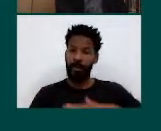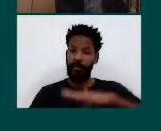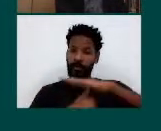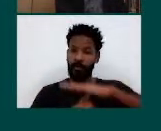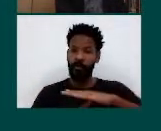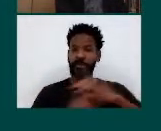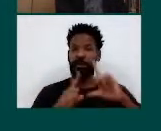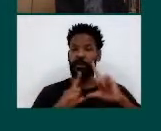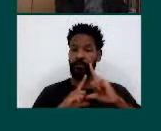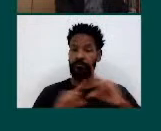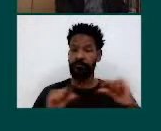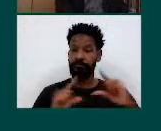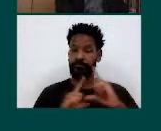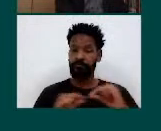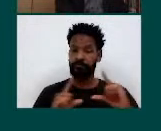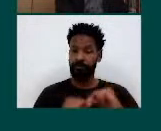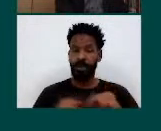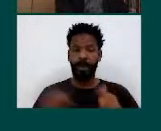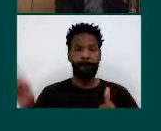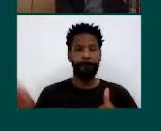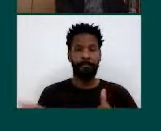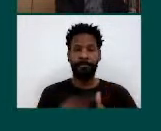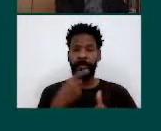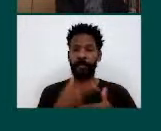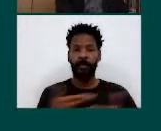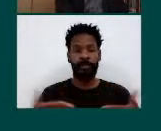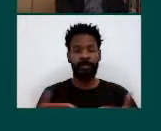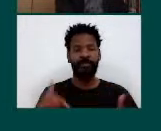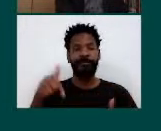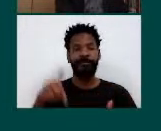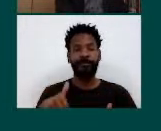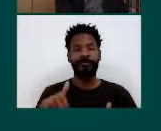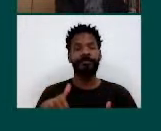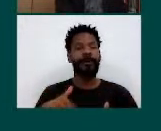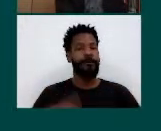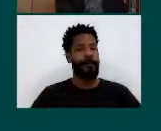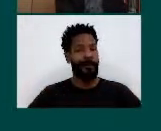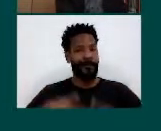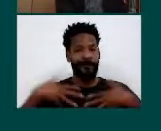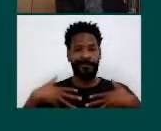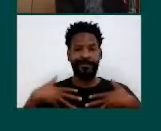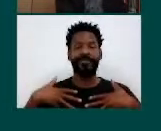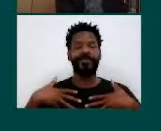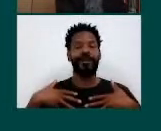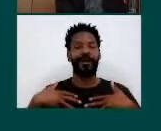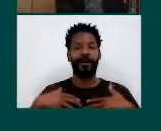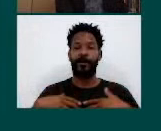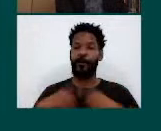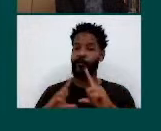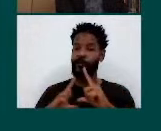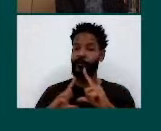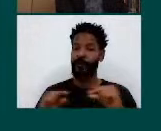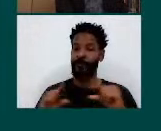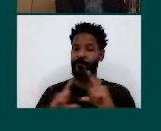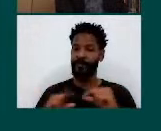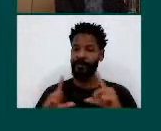As the university rector, I'd like to say that I'm honored to coordinate this project,